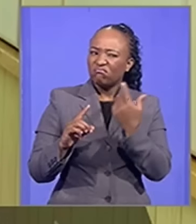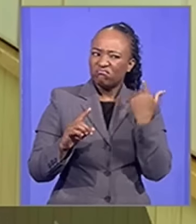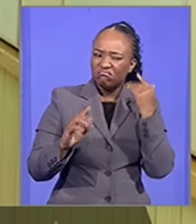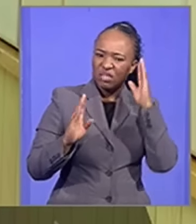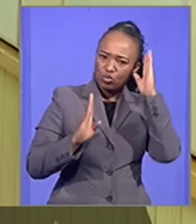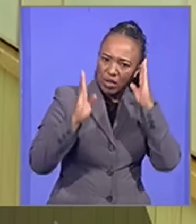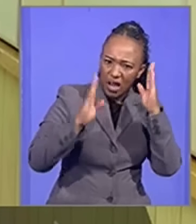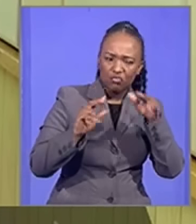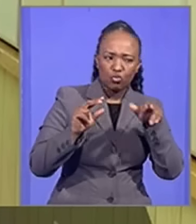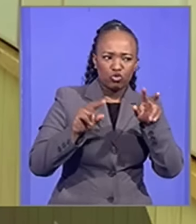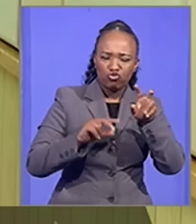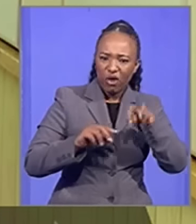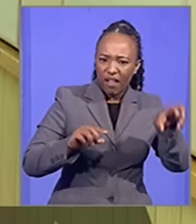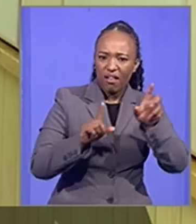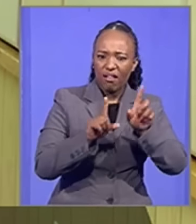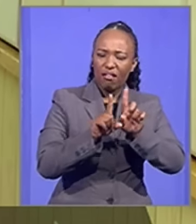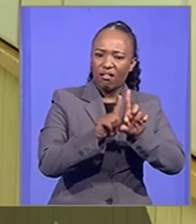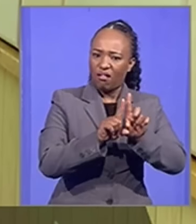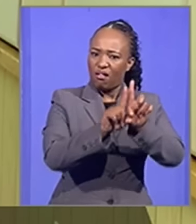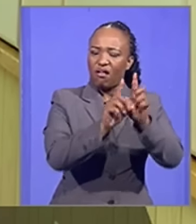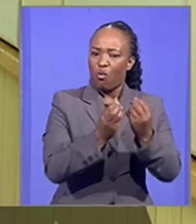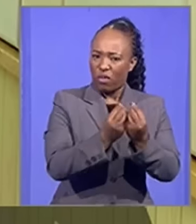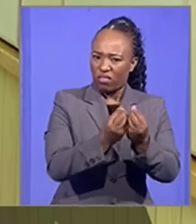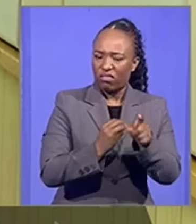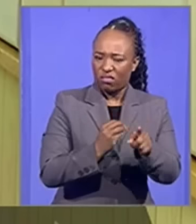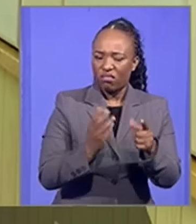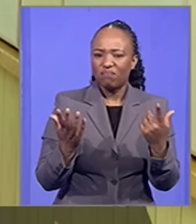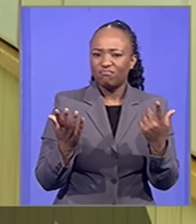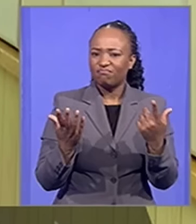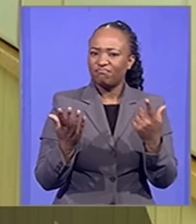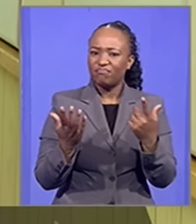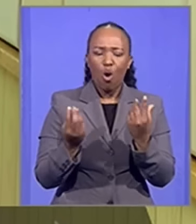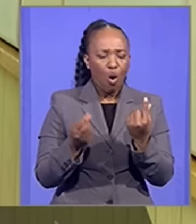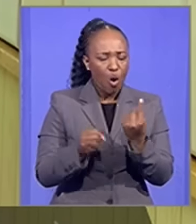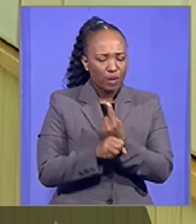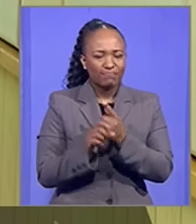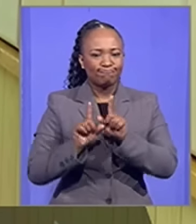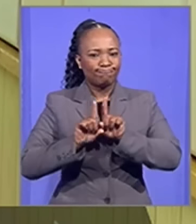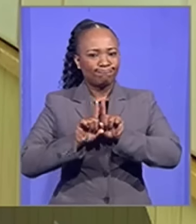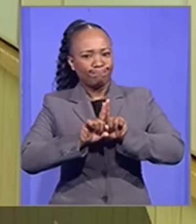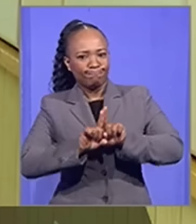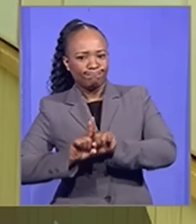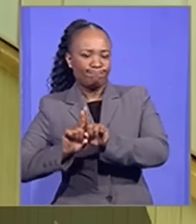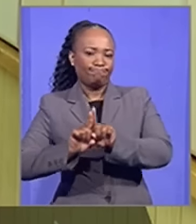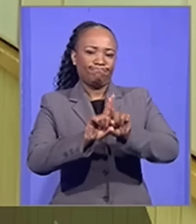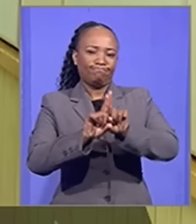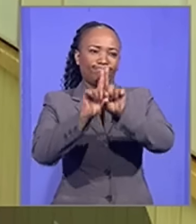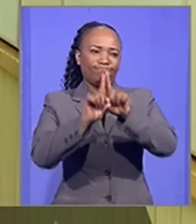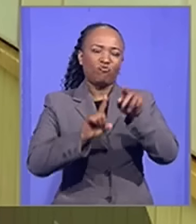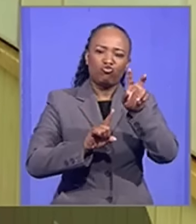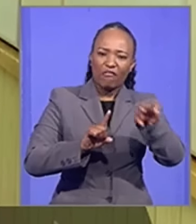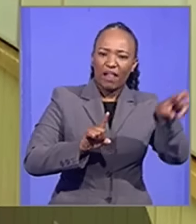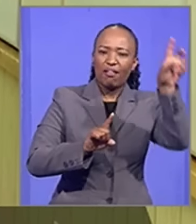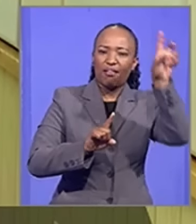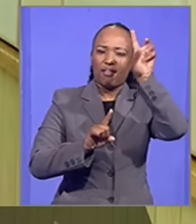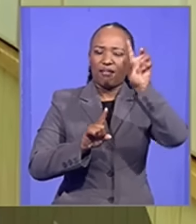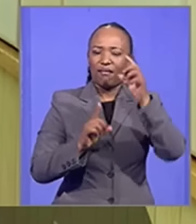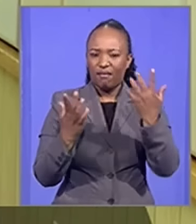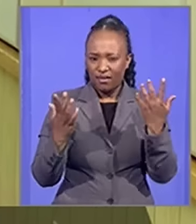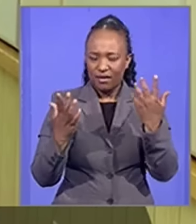traveling we together, Sino, Kansas, Besino Zanele. We used to travel sihambele indawo. Just